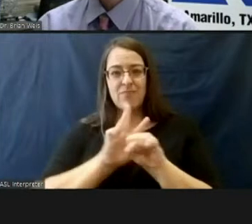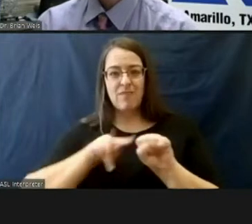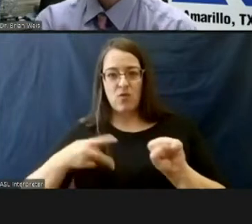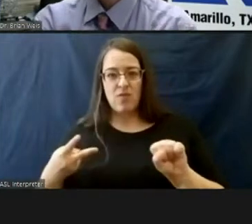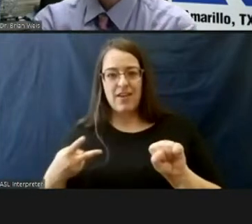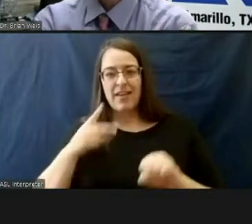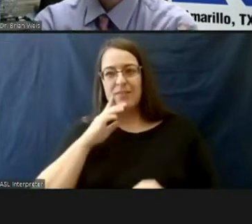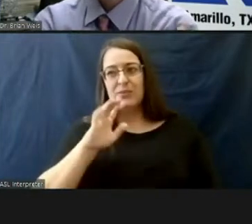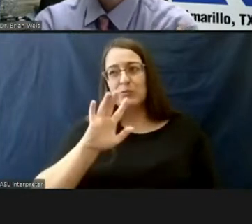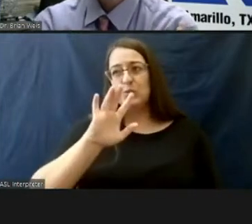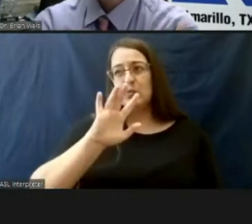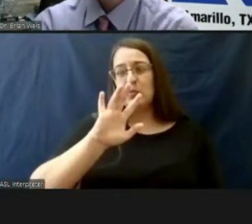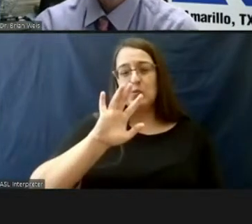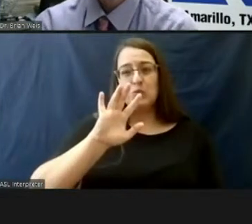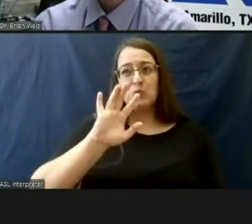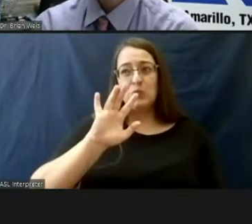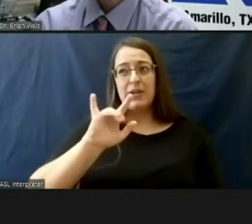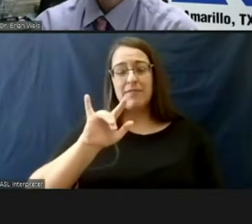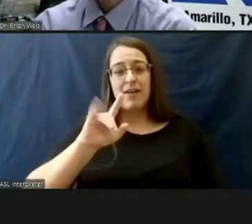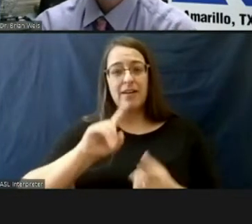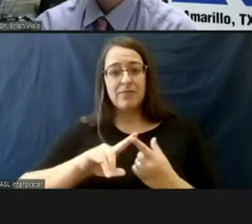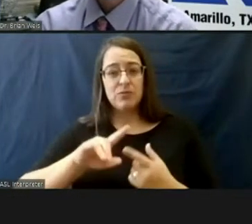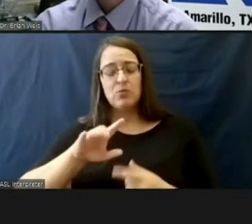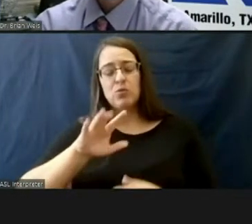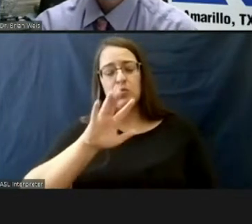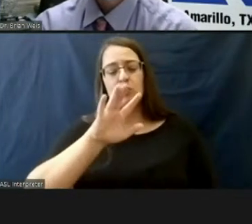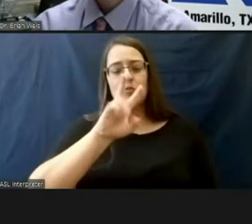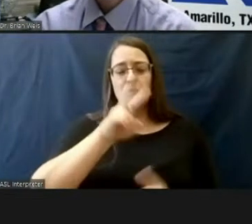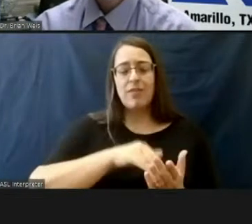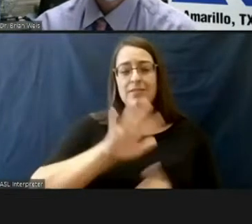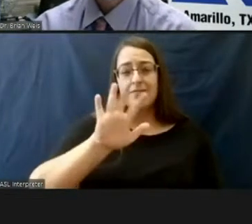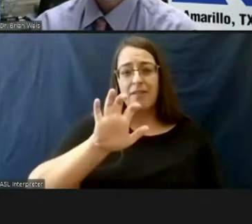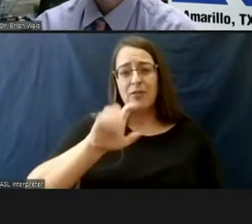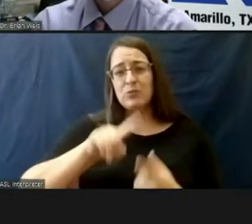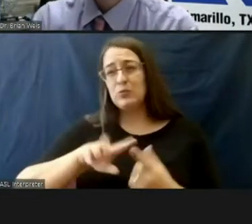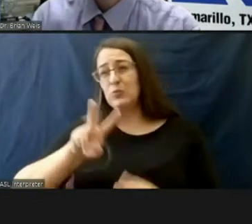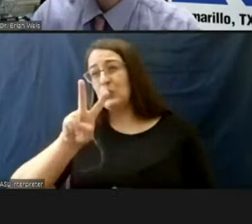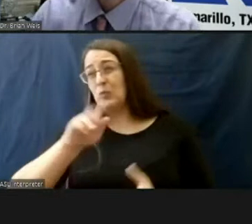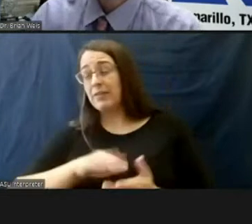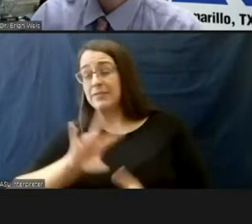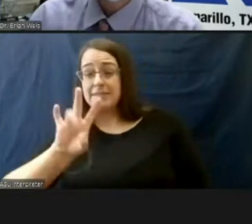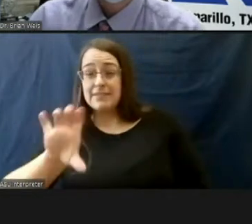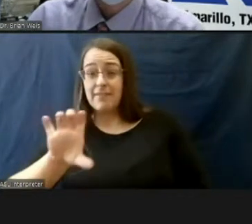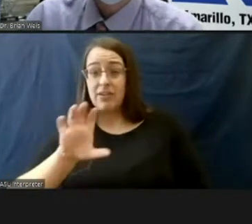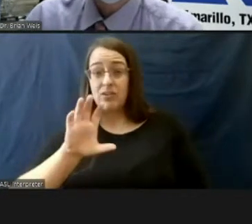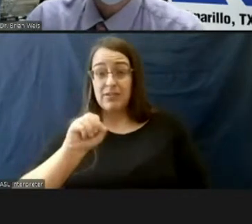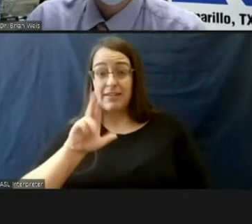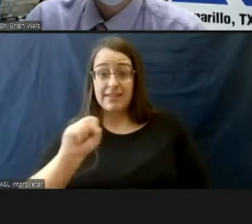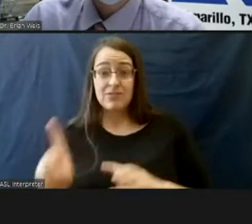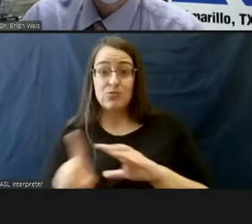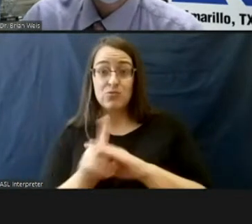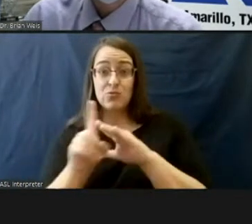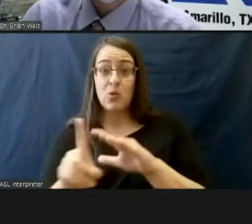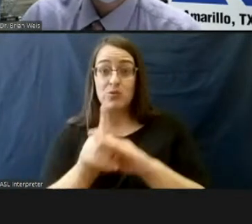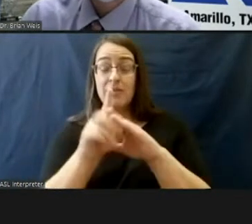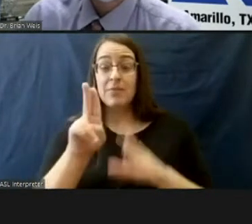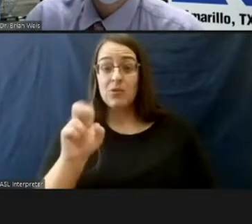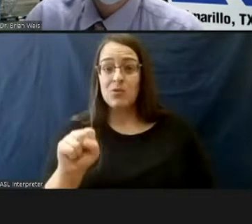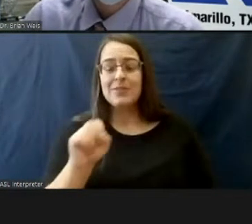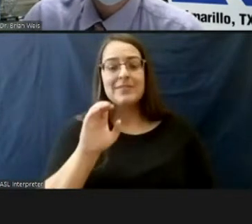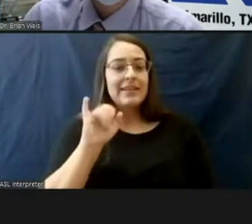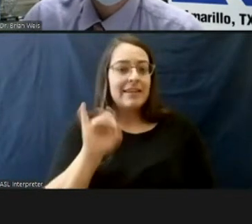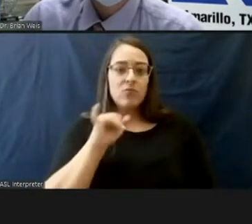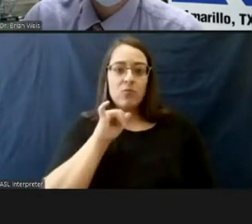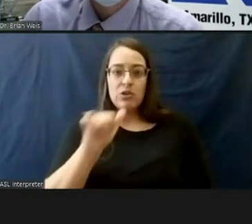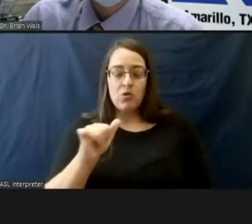States. And again, this is just going to be the trend for this virus if we don't get ahead of it with having